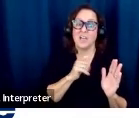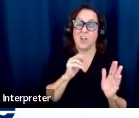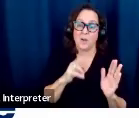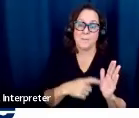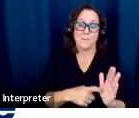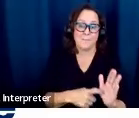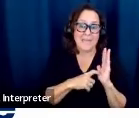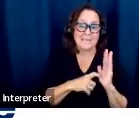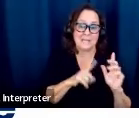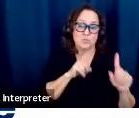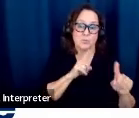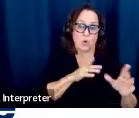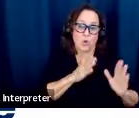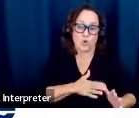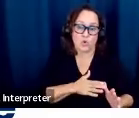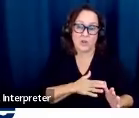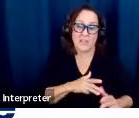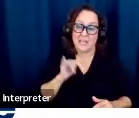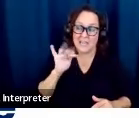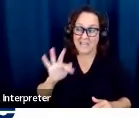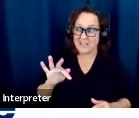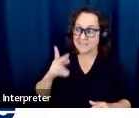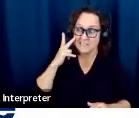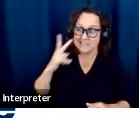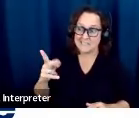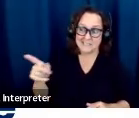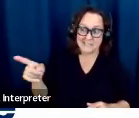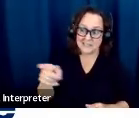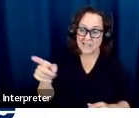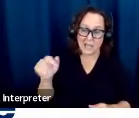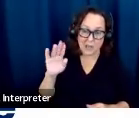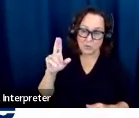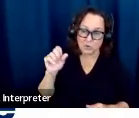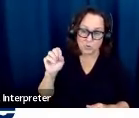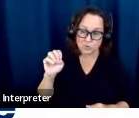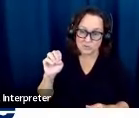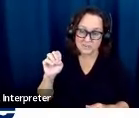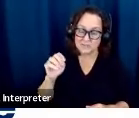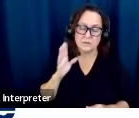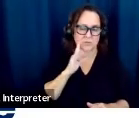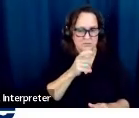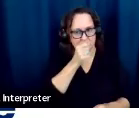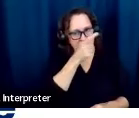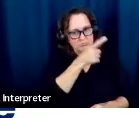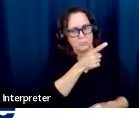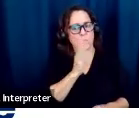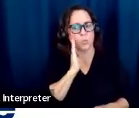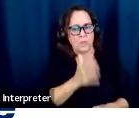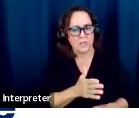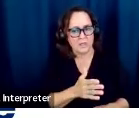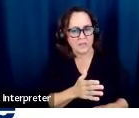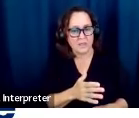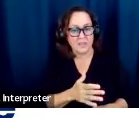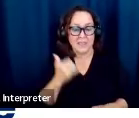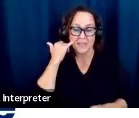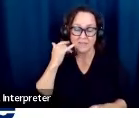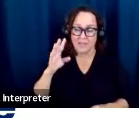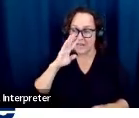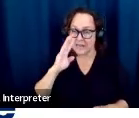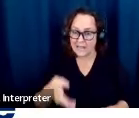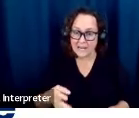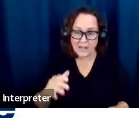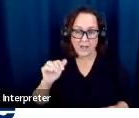make adult protective services or APS reports in serious cases when investigations of abuse or neglect are needed.